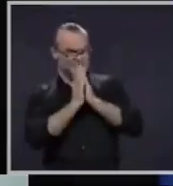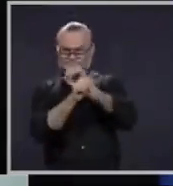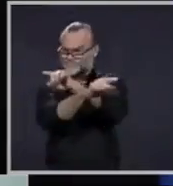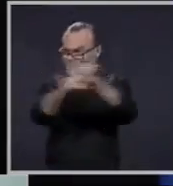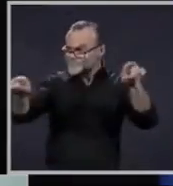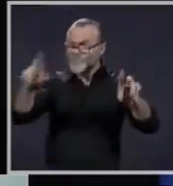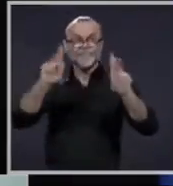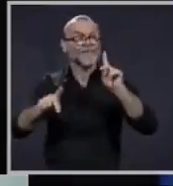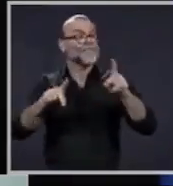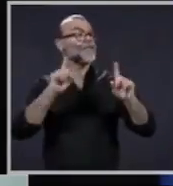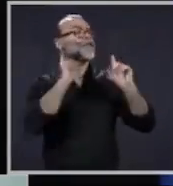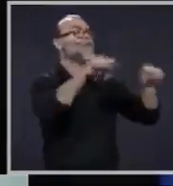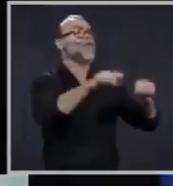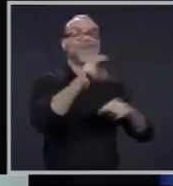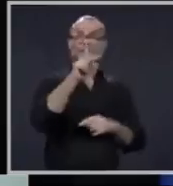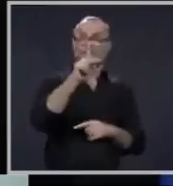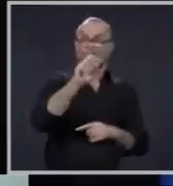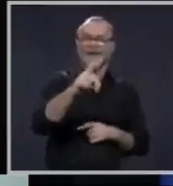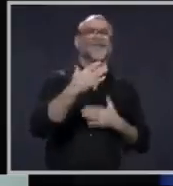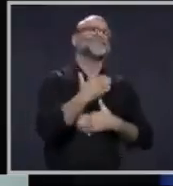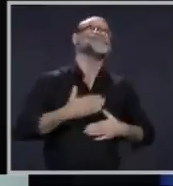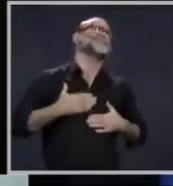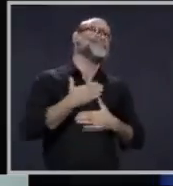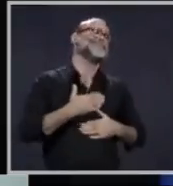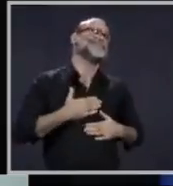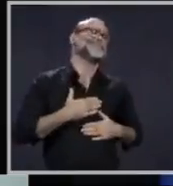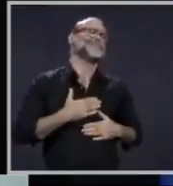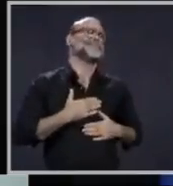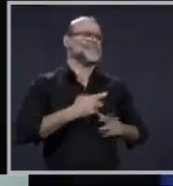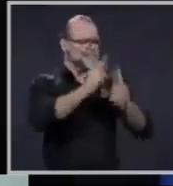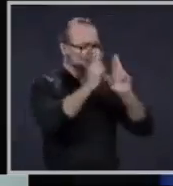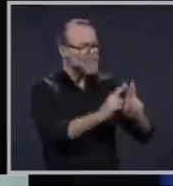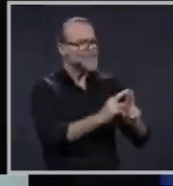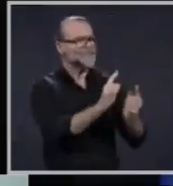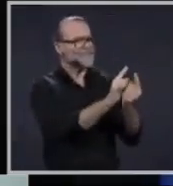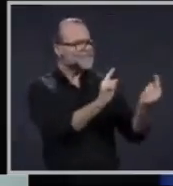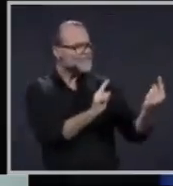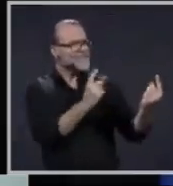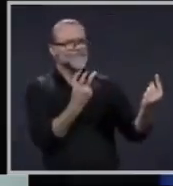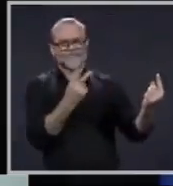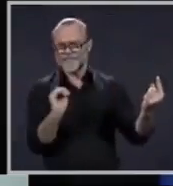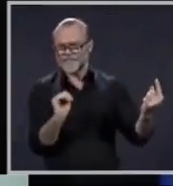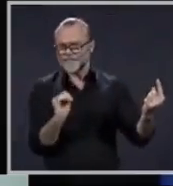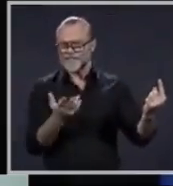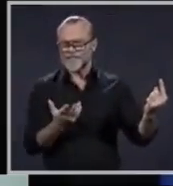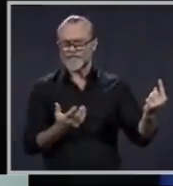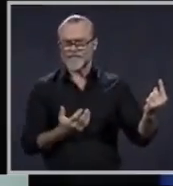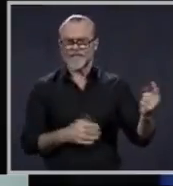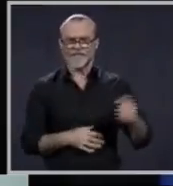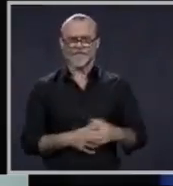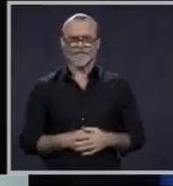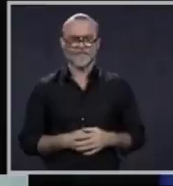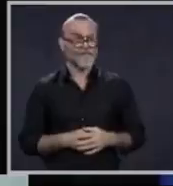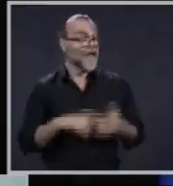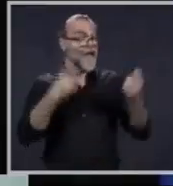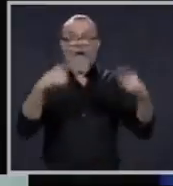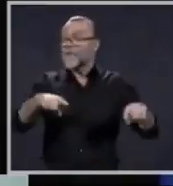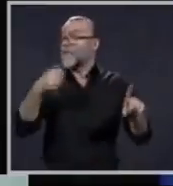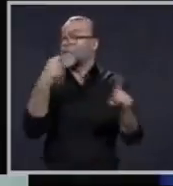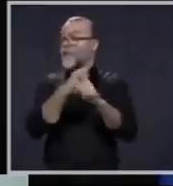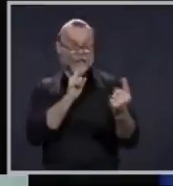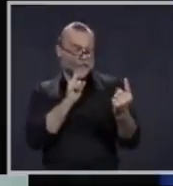to travel in other countries. So there's an opportunity to try to convince them to